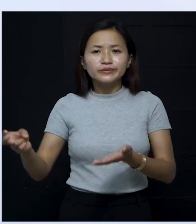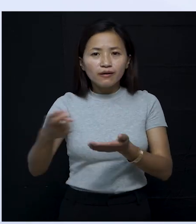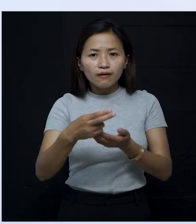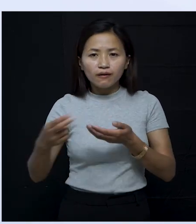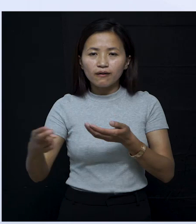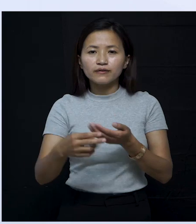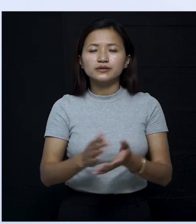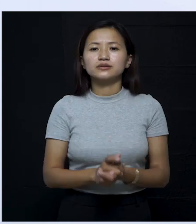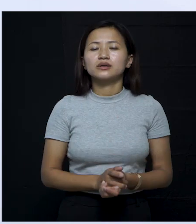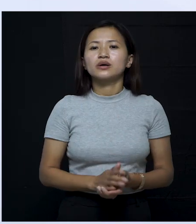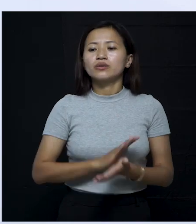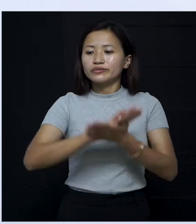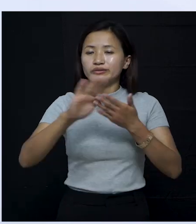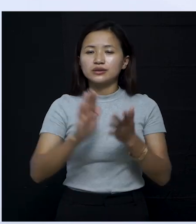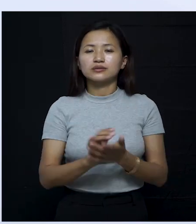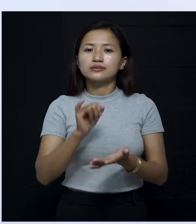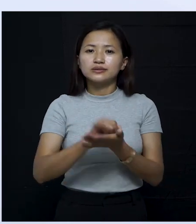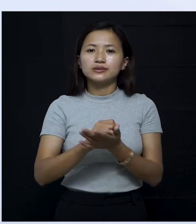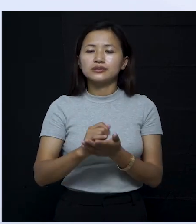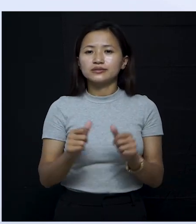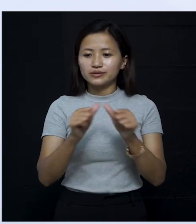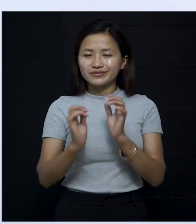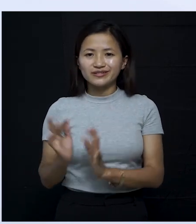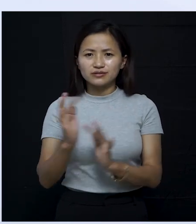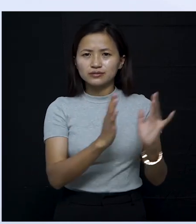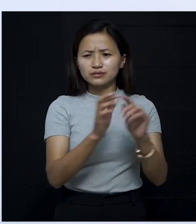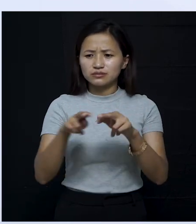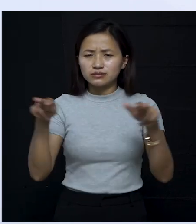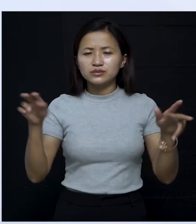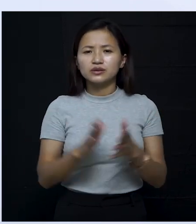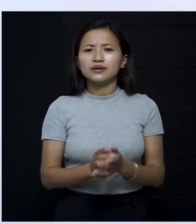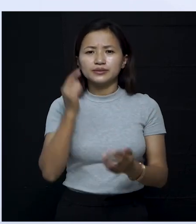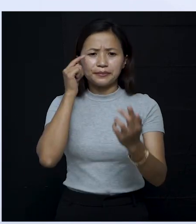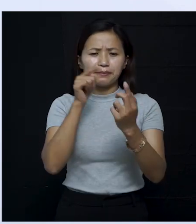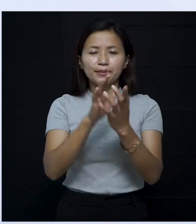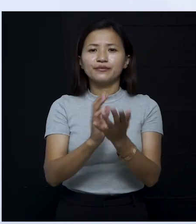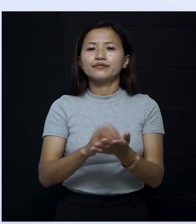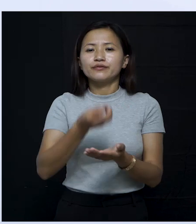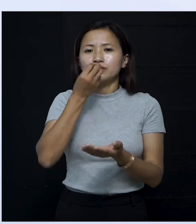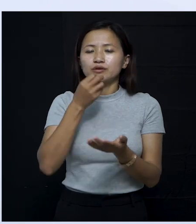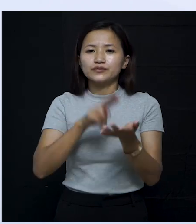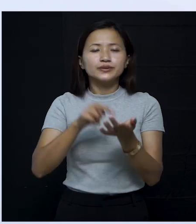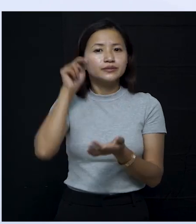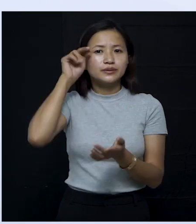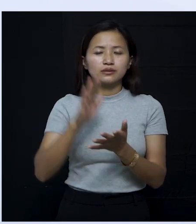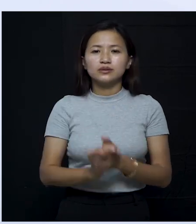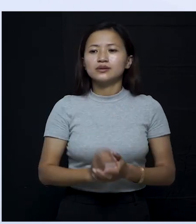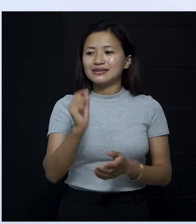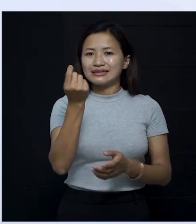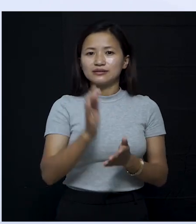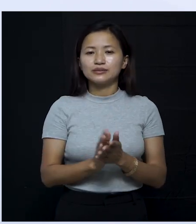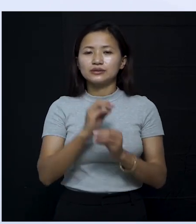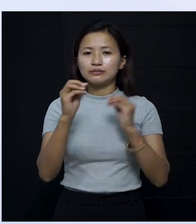it because we have already done that in agriculture, isn't it? Then it is the main food of the Nagas, so you can mention a little